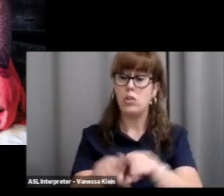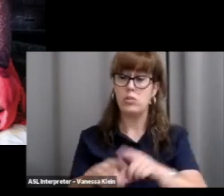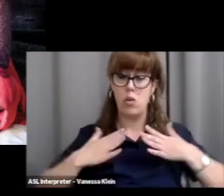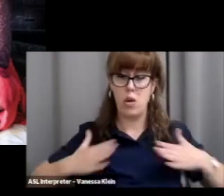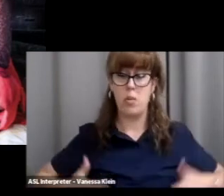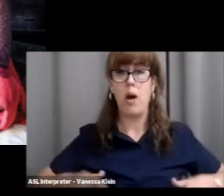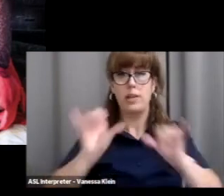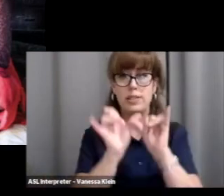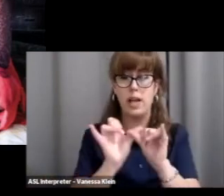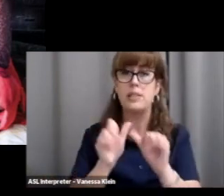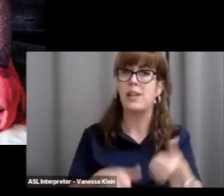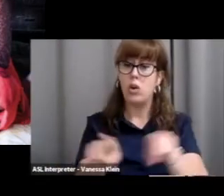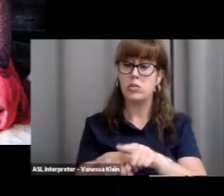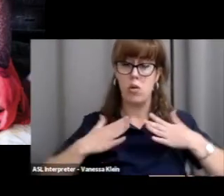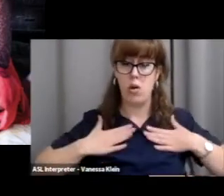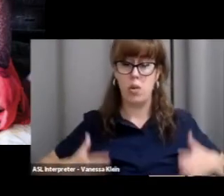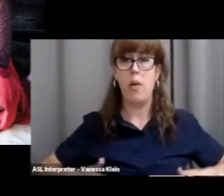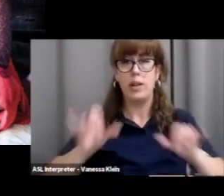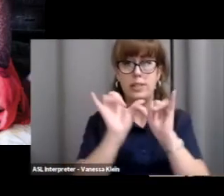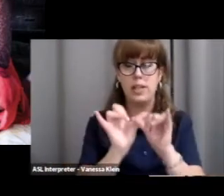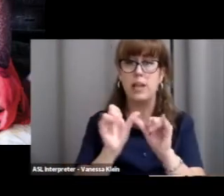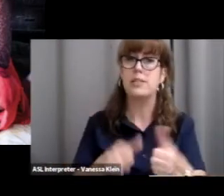especially female characters are important to have